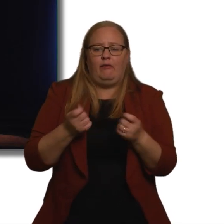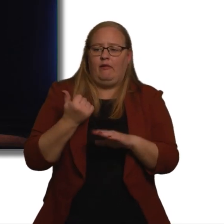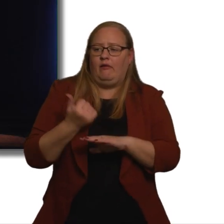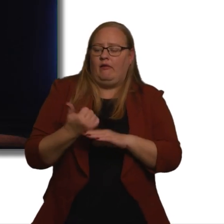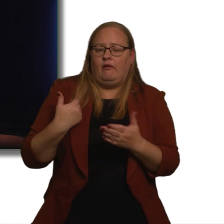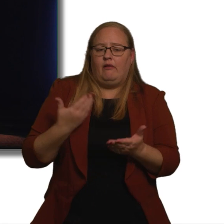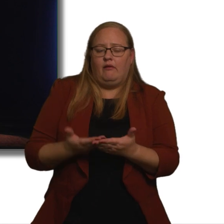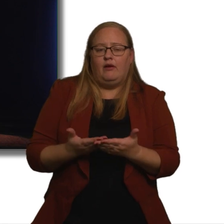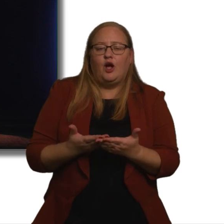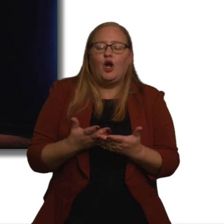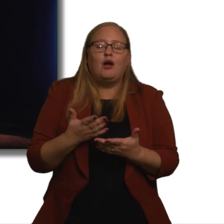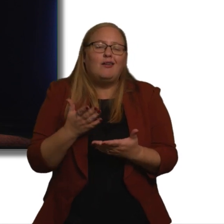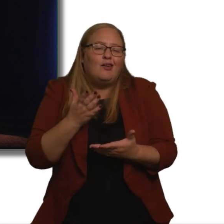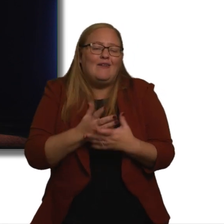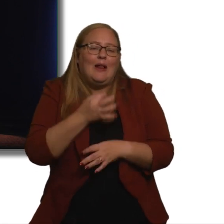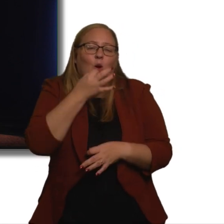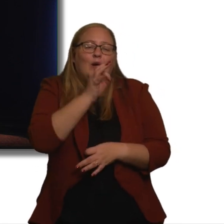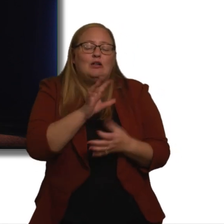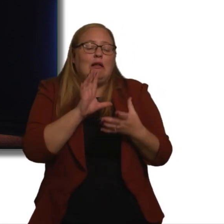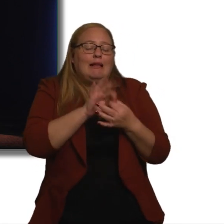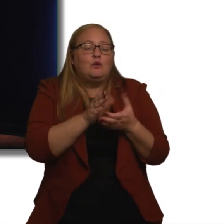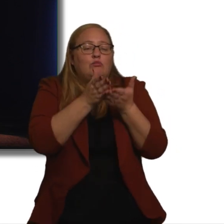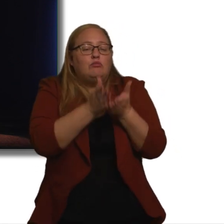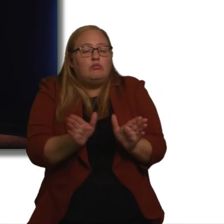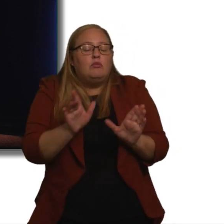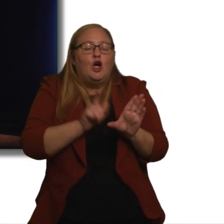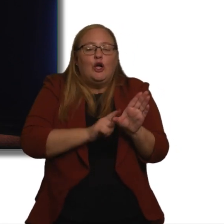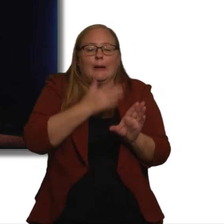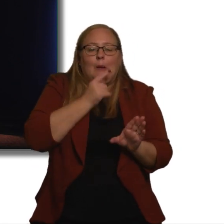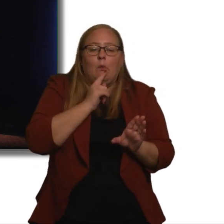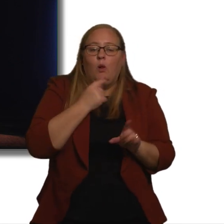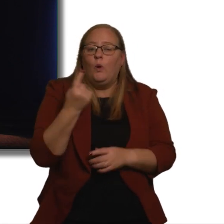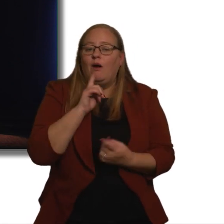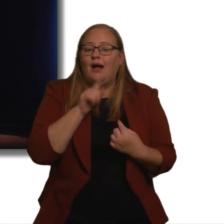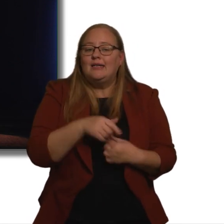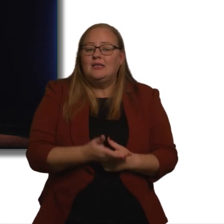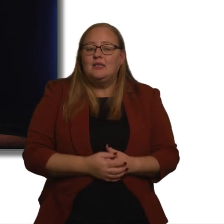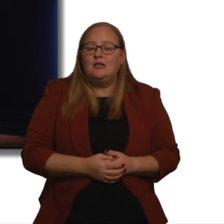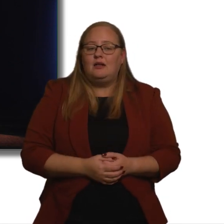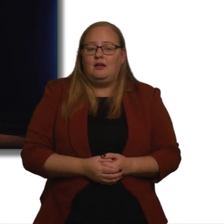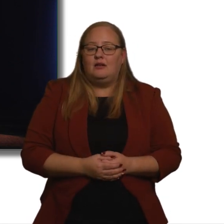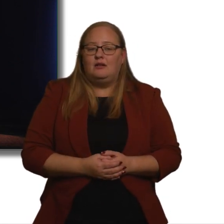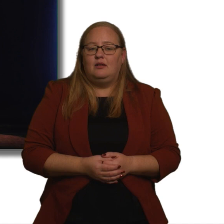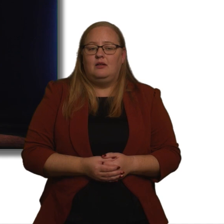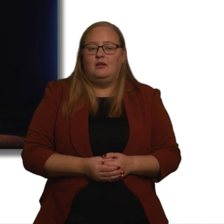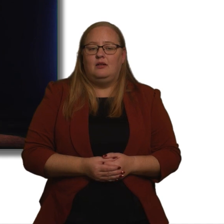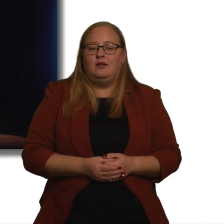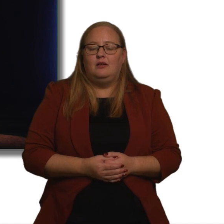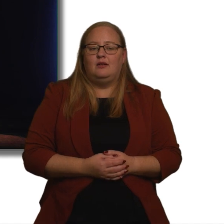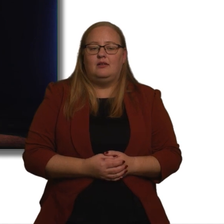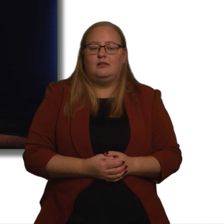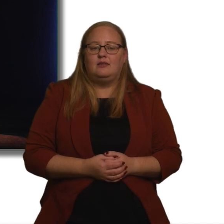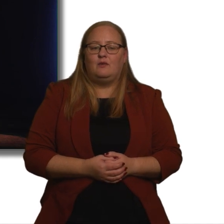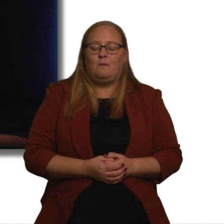there's a broad question about young people, but who would like to have a go at that one? I I think we can probably all make a